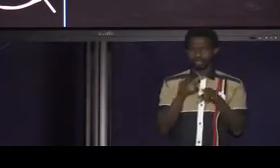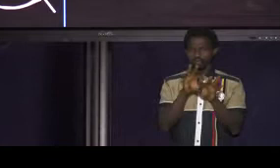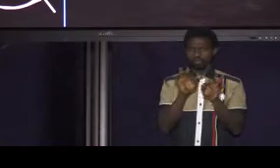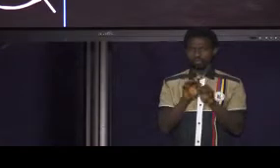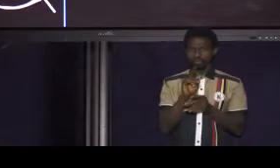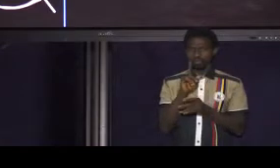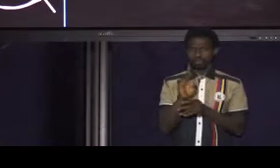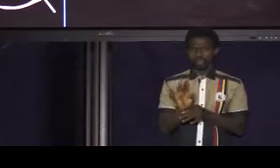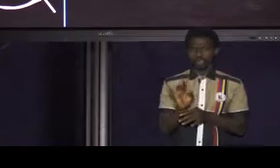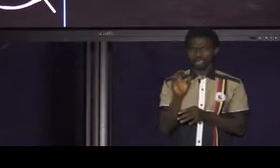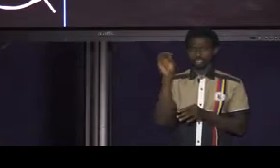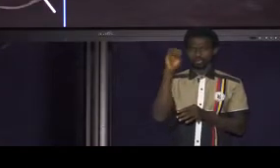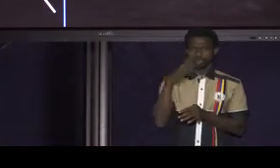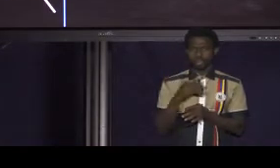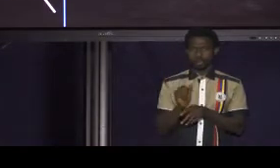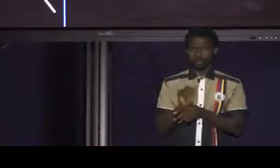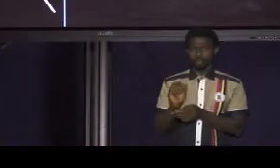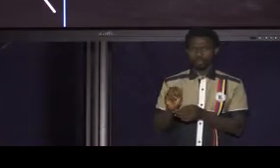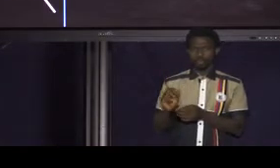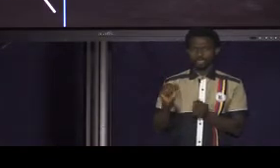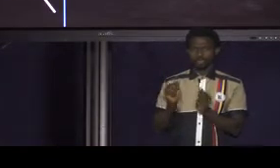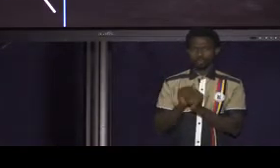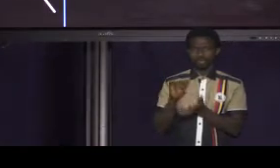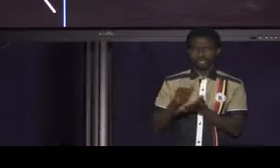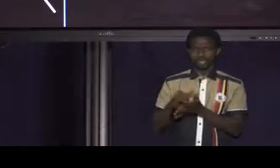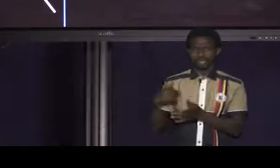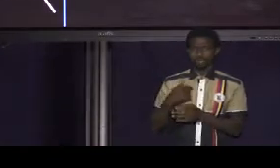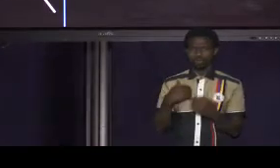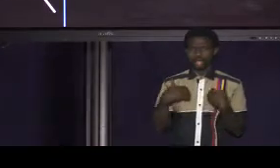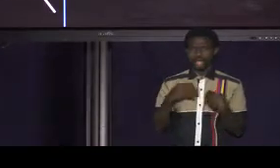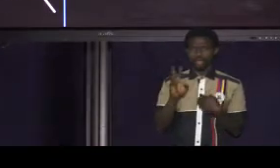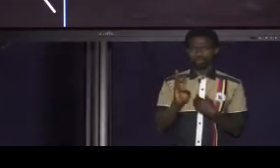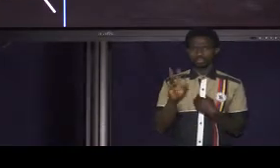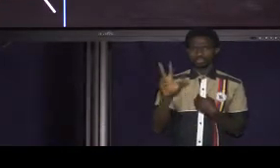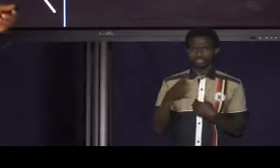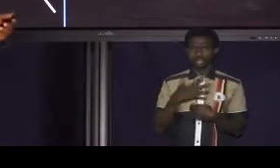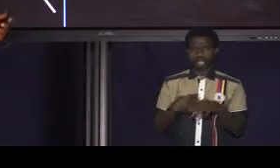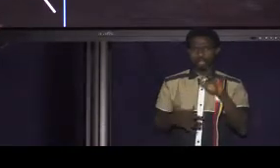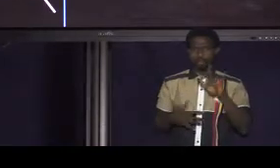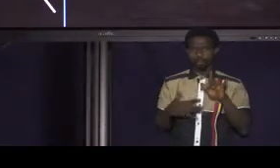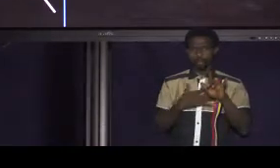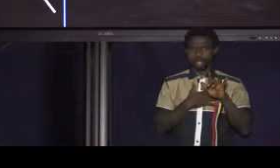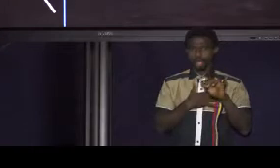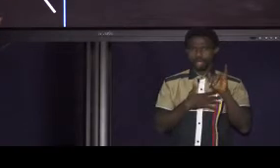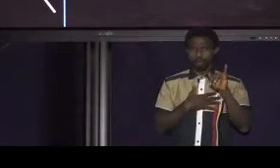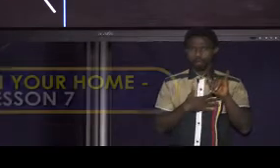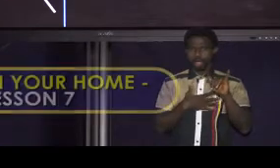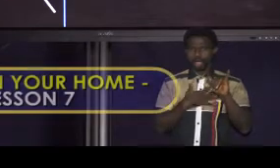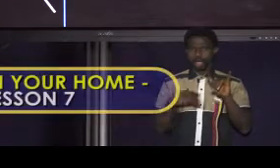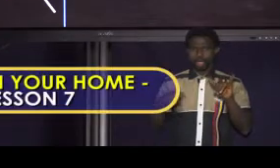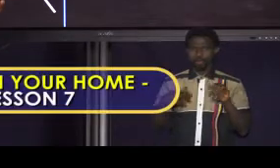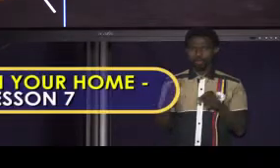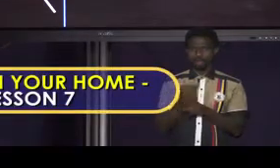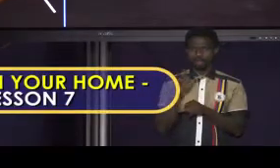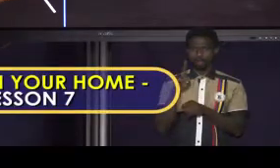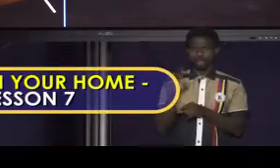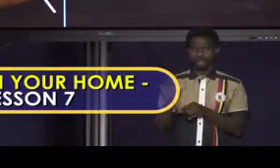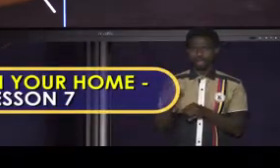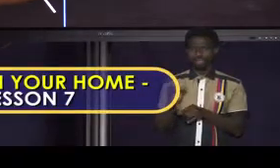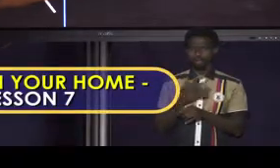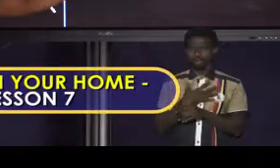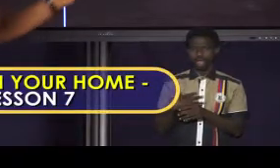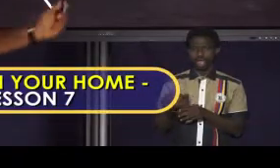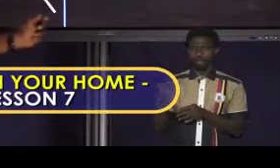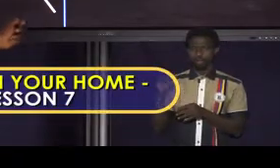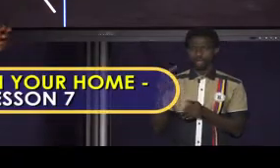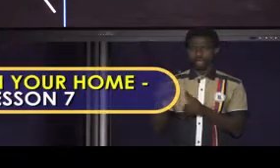degrees. Now, working with that, we had 63 and y, and we get 180. We solve the equation. Y plus